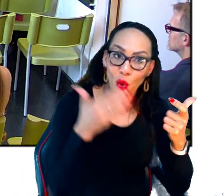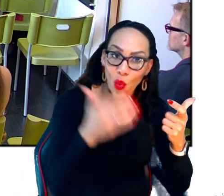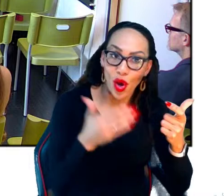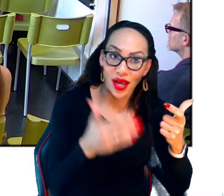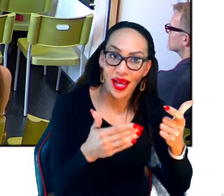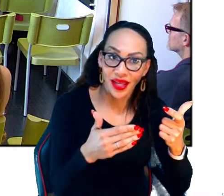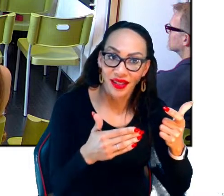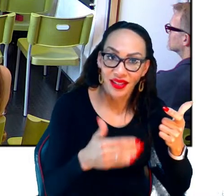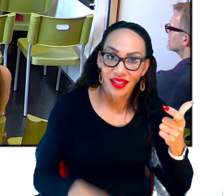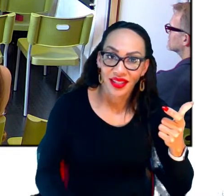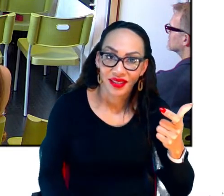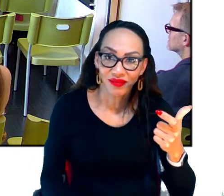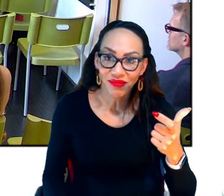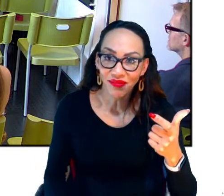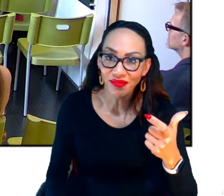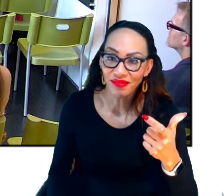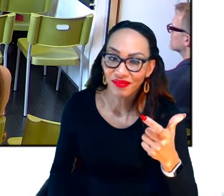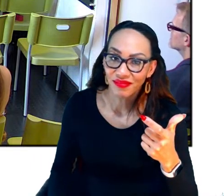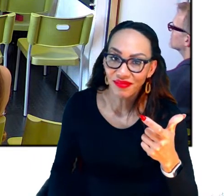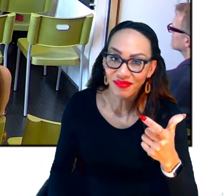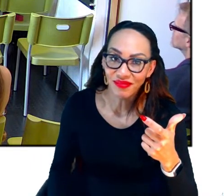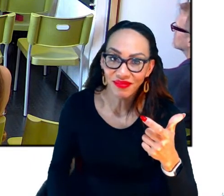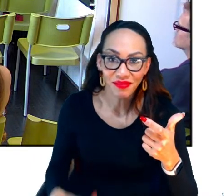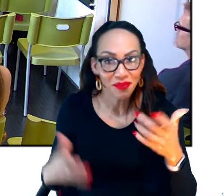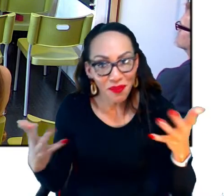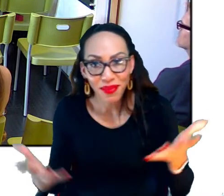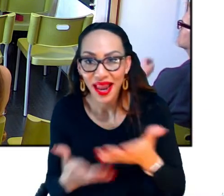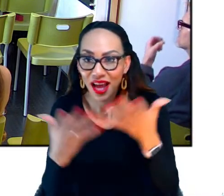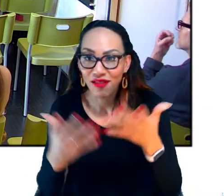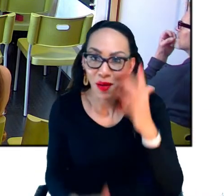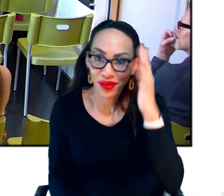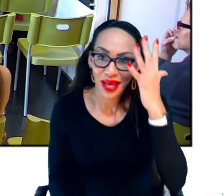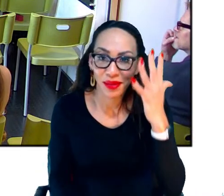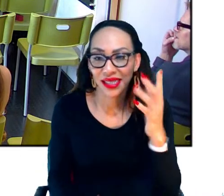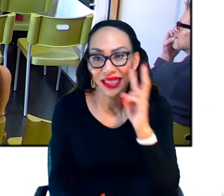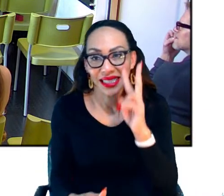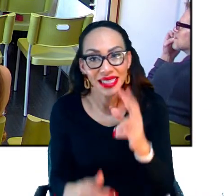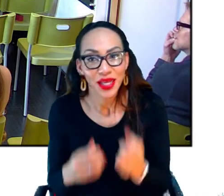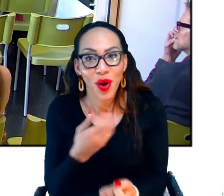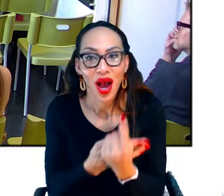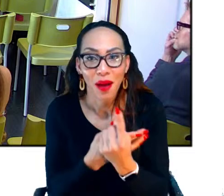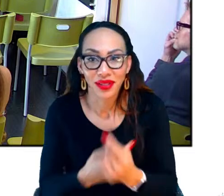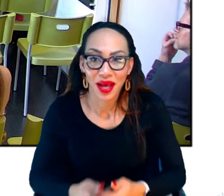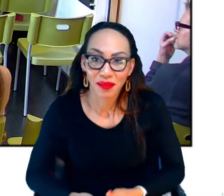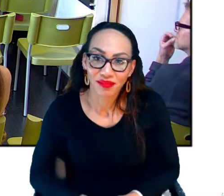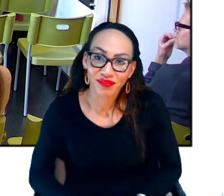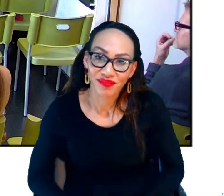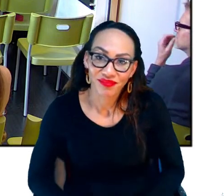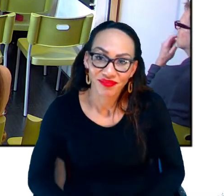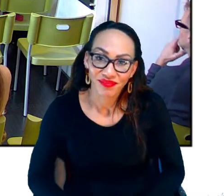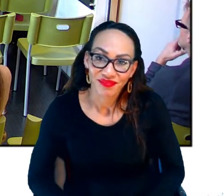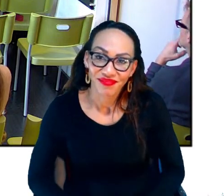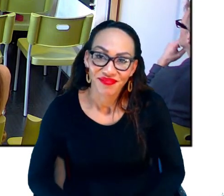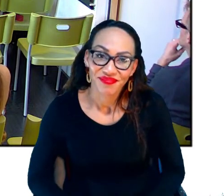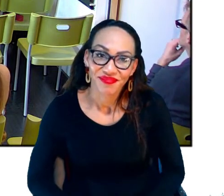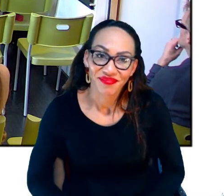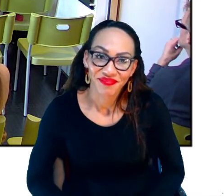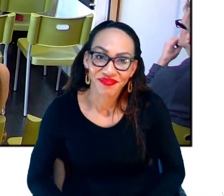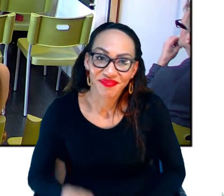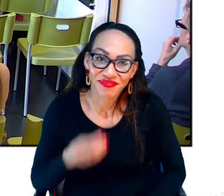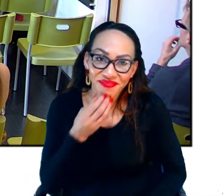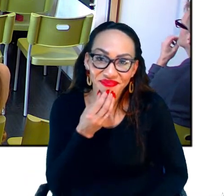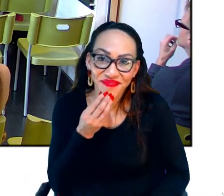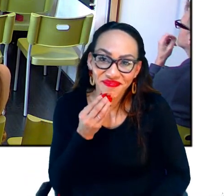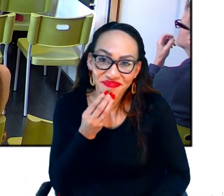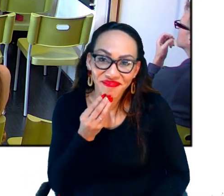this phone and to see what I can do. Okay, so that's another thing there. We can probably put a shout out for